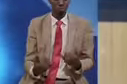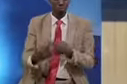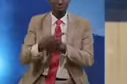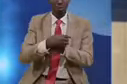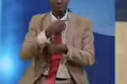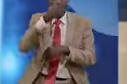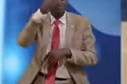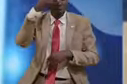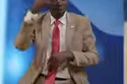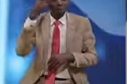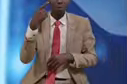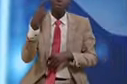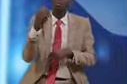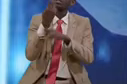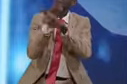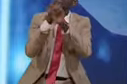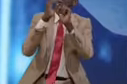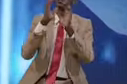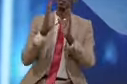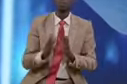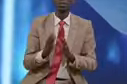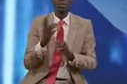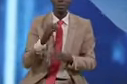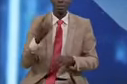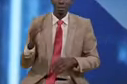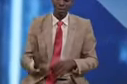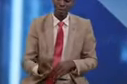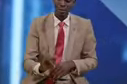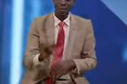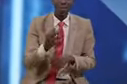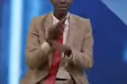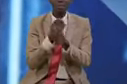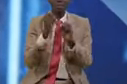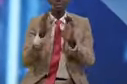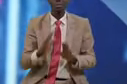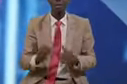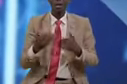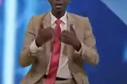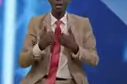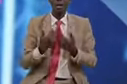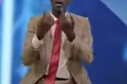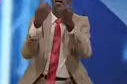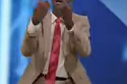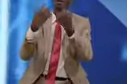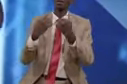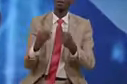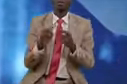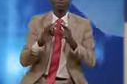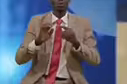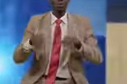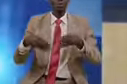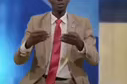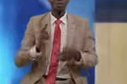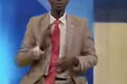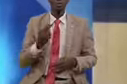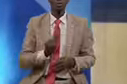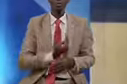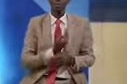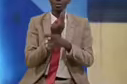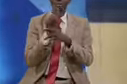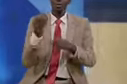because the Redeemer, the eternal Redeemer, has come to give us eternal redemption,